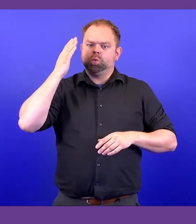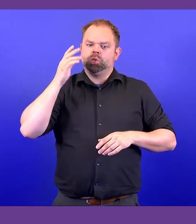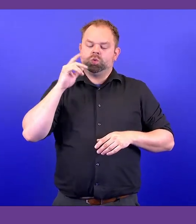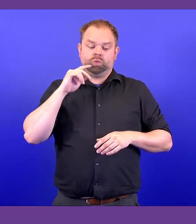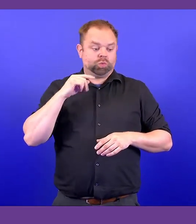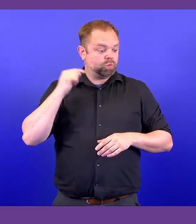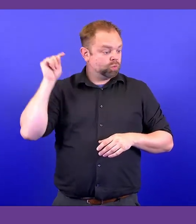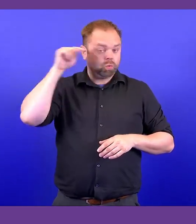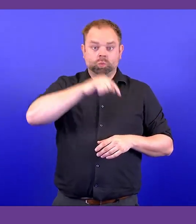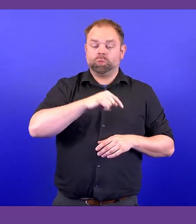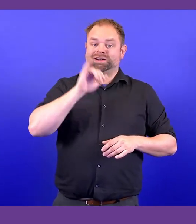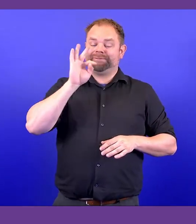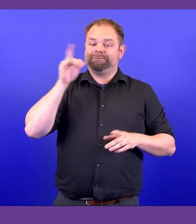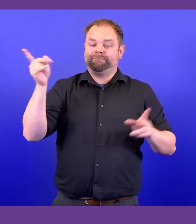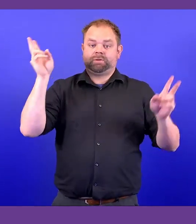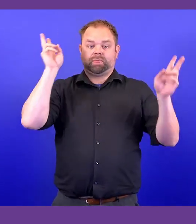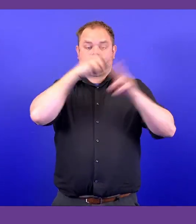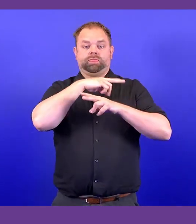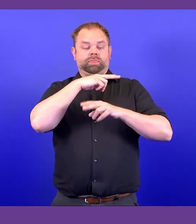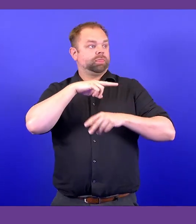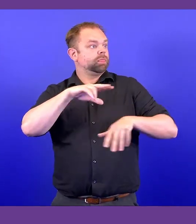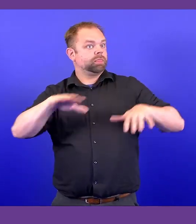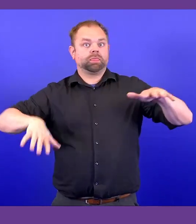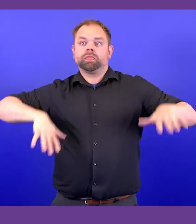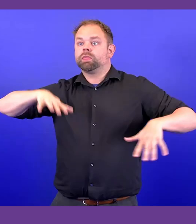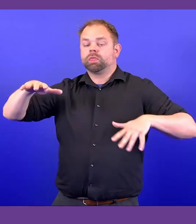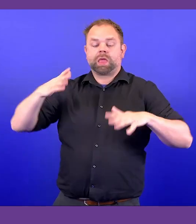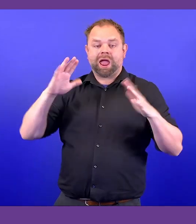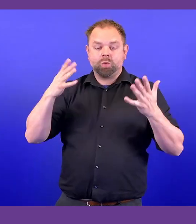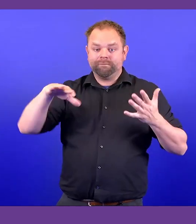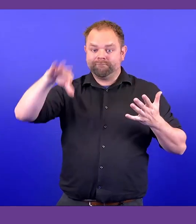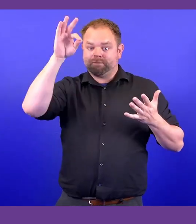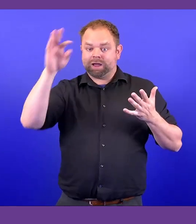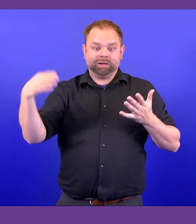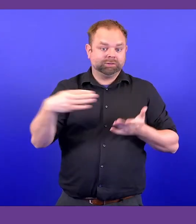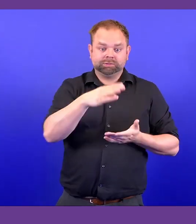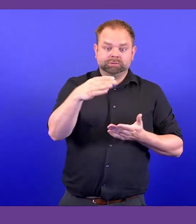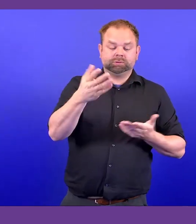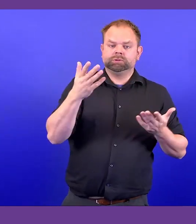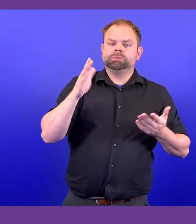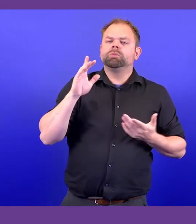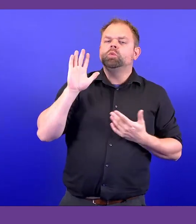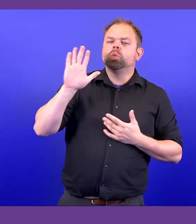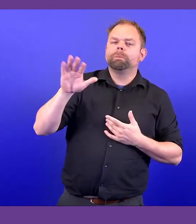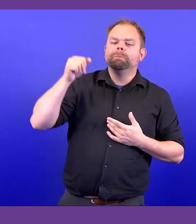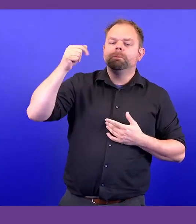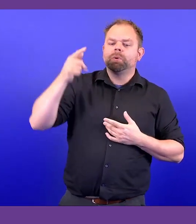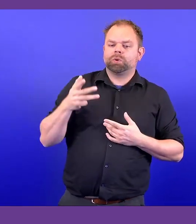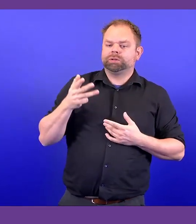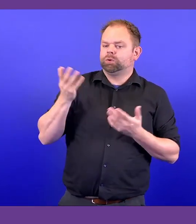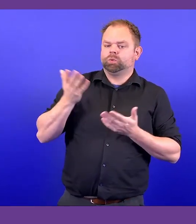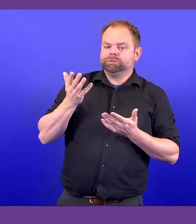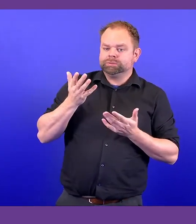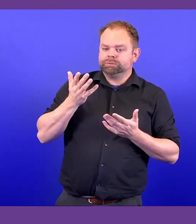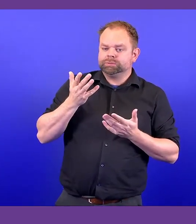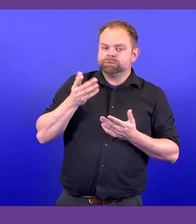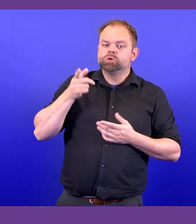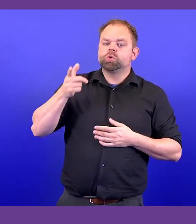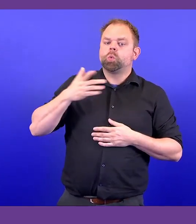yourself comfortable within that environment? And I think, as Soufiane has indicated, that's an area where we still have a lot to